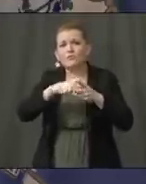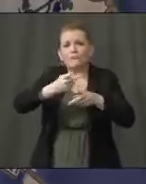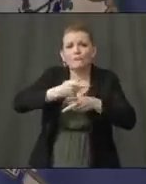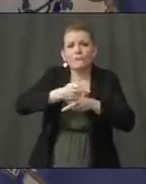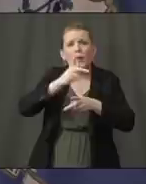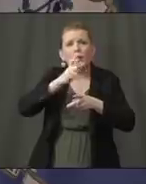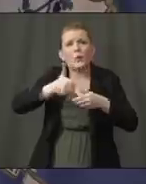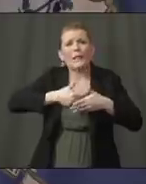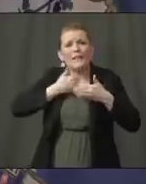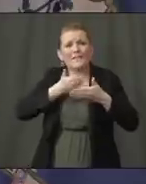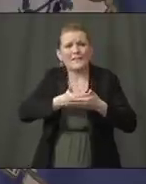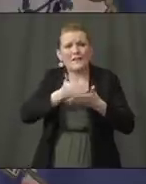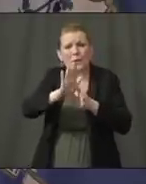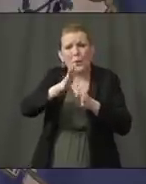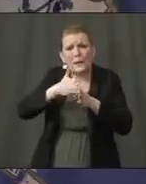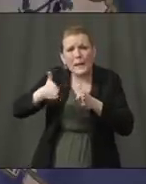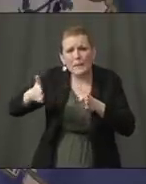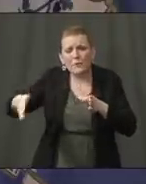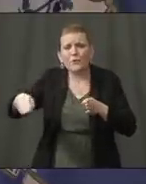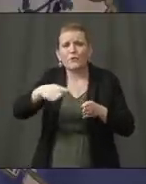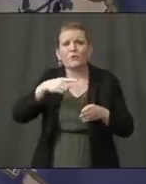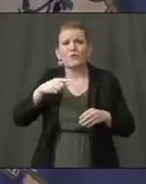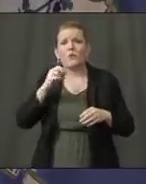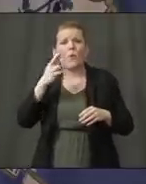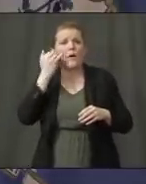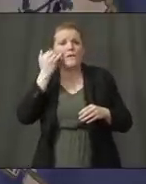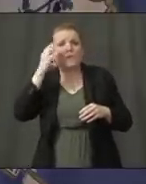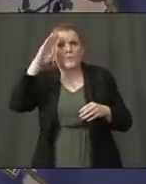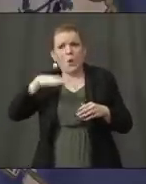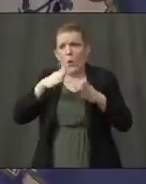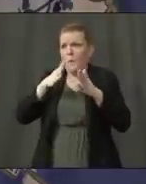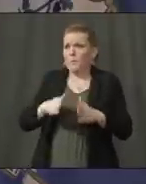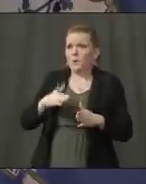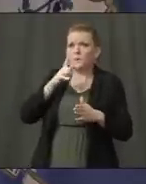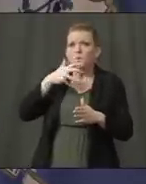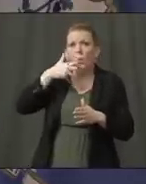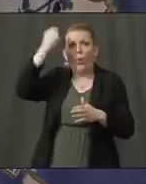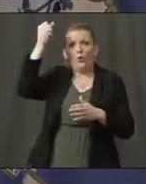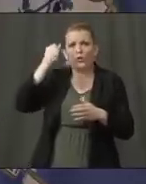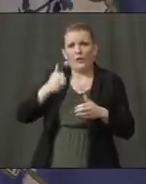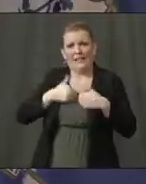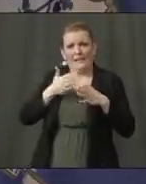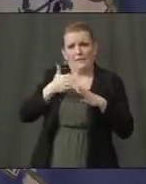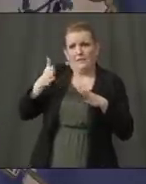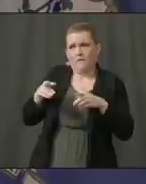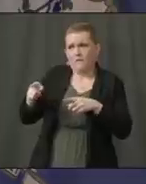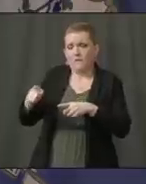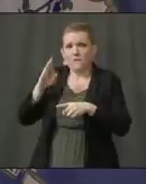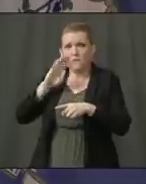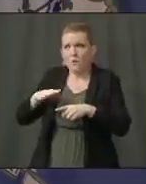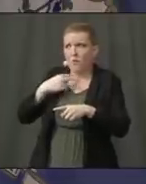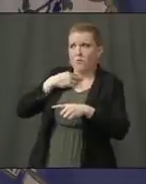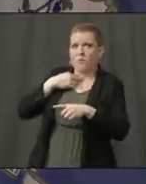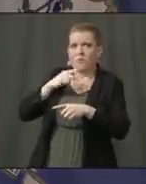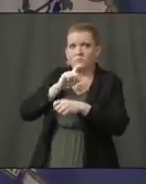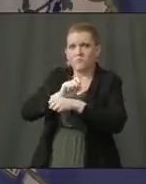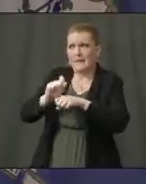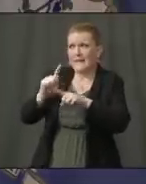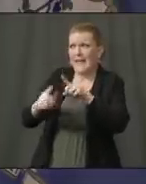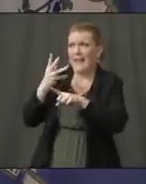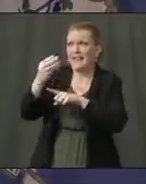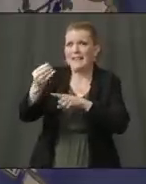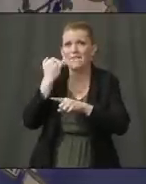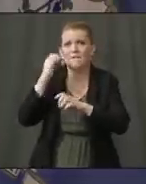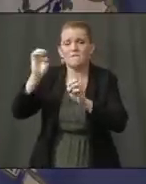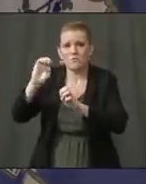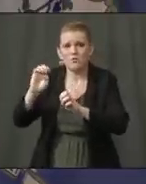who's probably in a home and you know should not be able to leave, look out for them. And probably their landline phone is